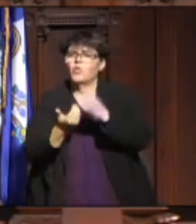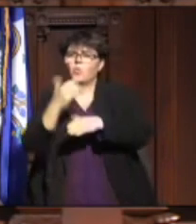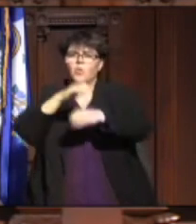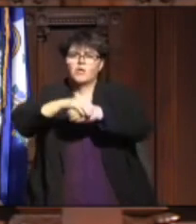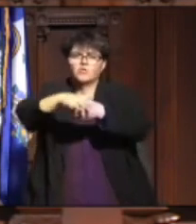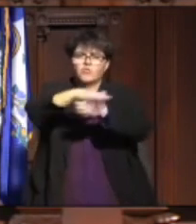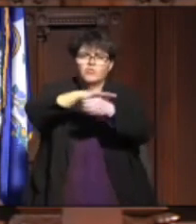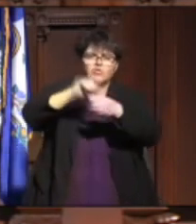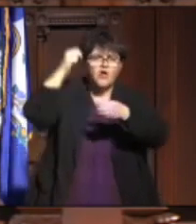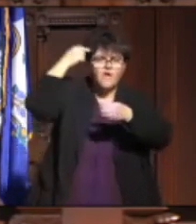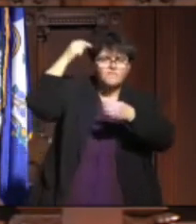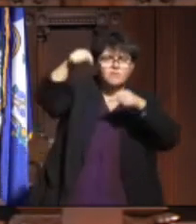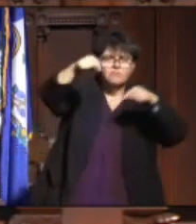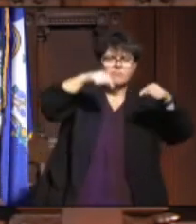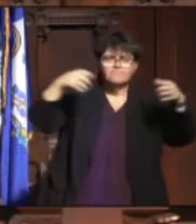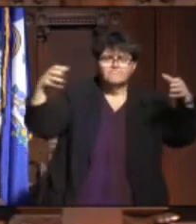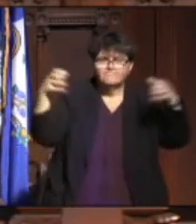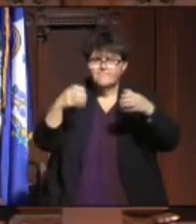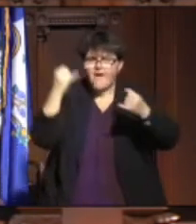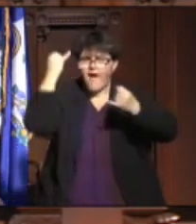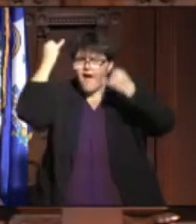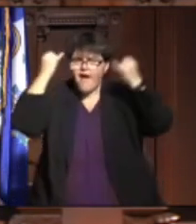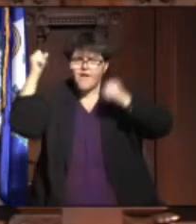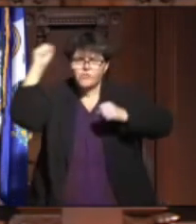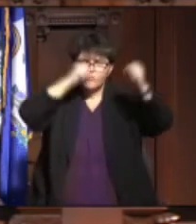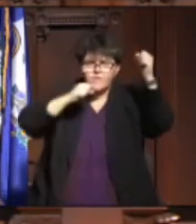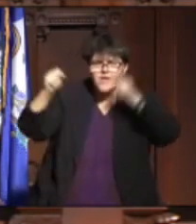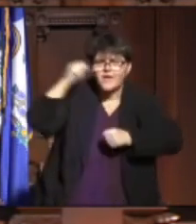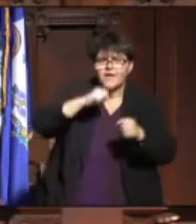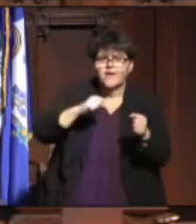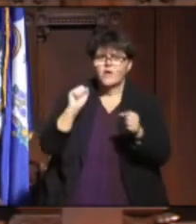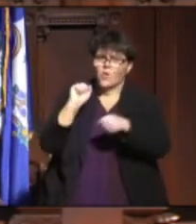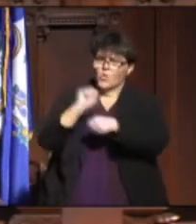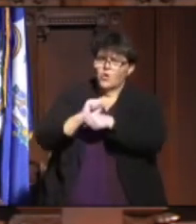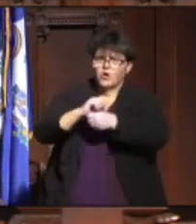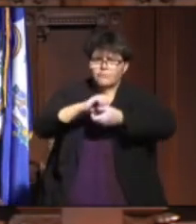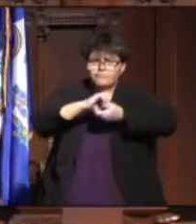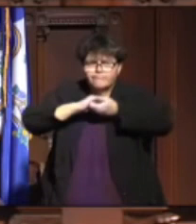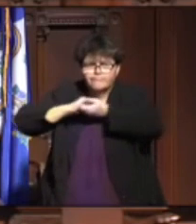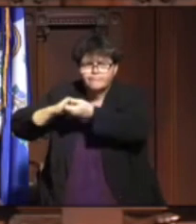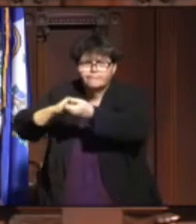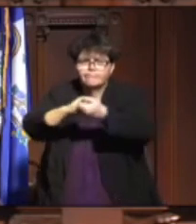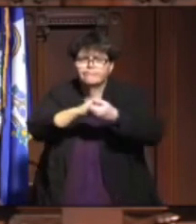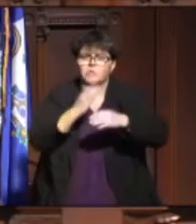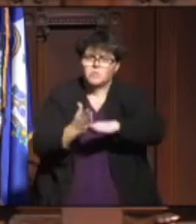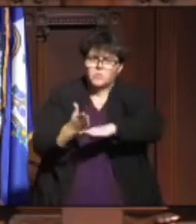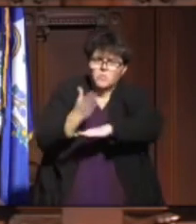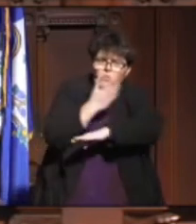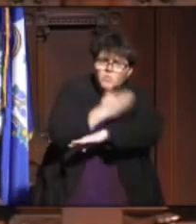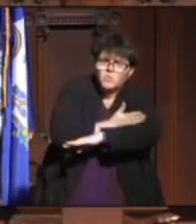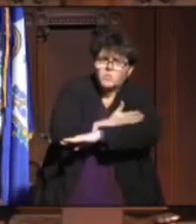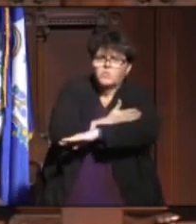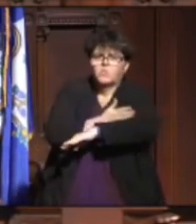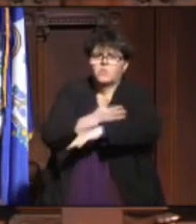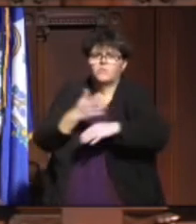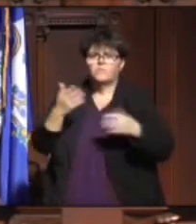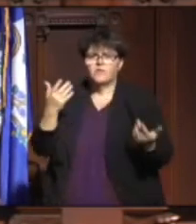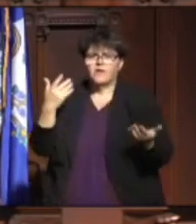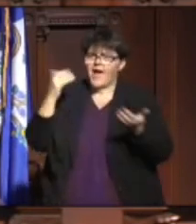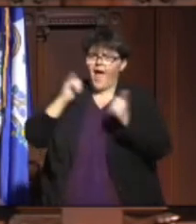security. And working together, we're going to improve reliability and drive down costs.